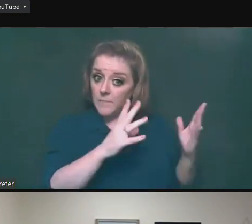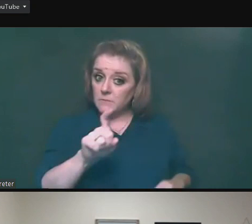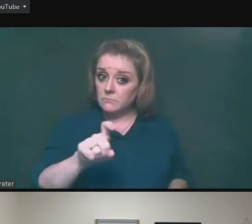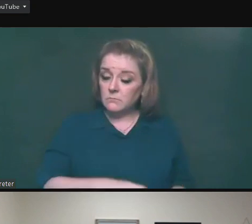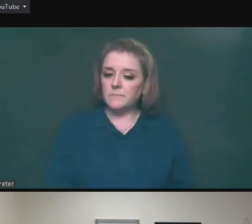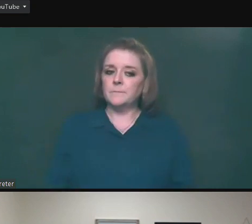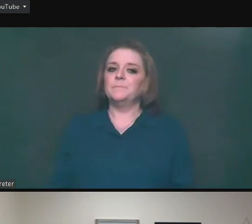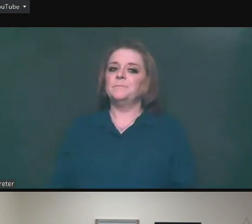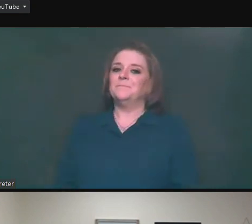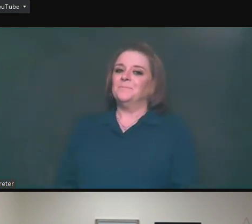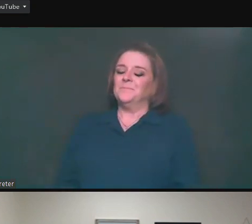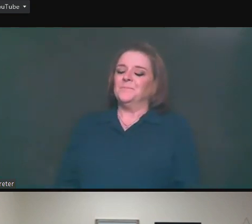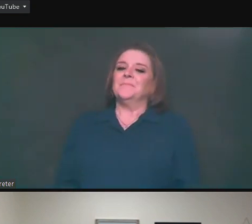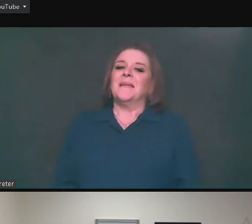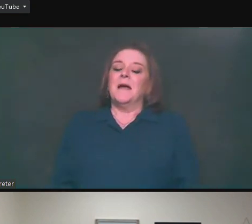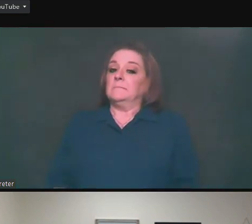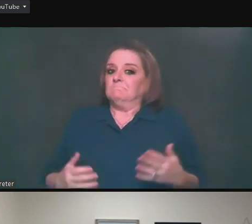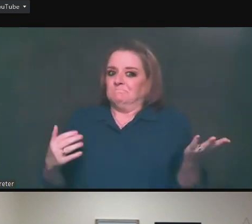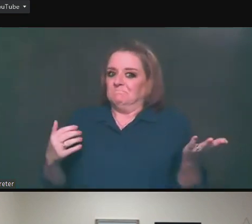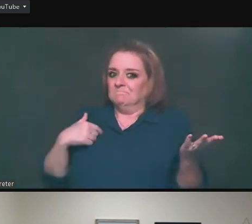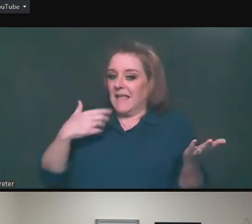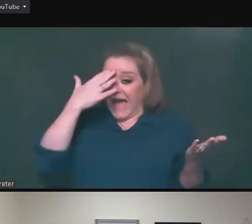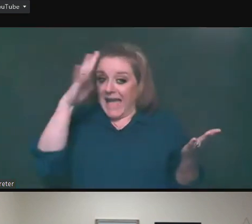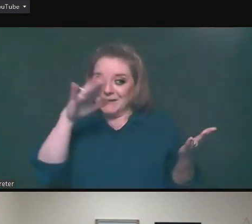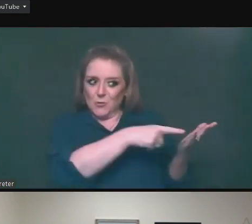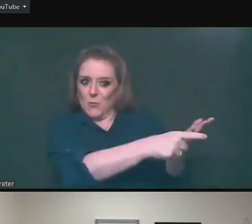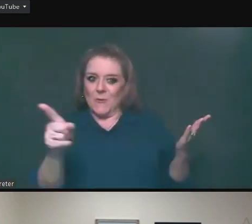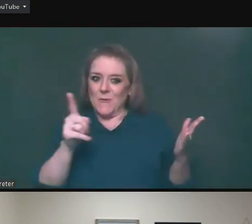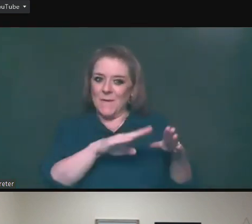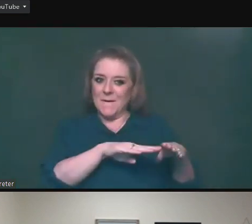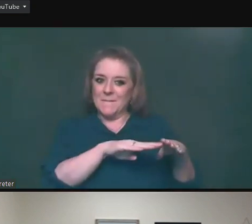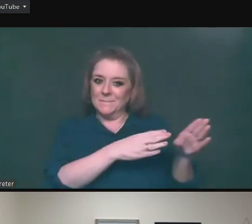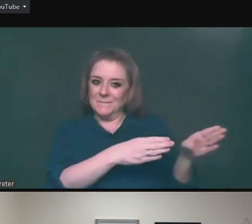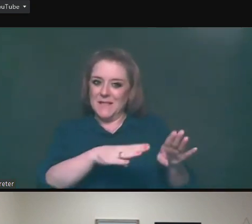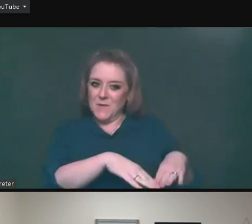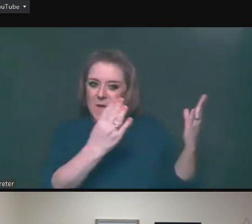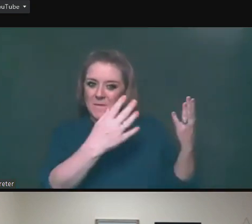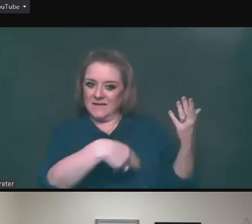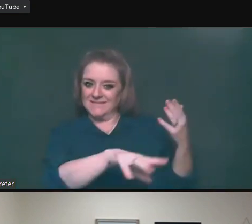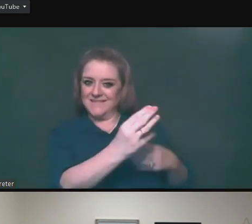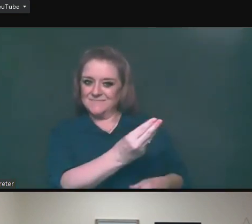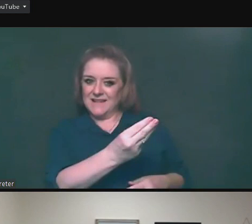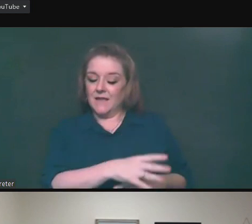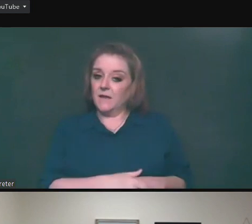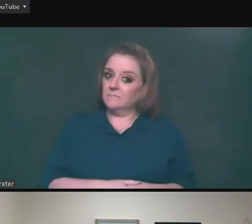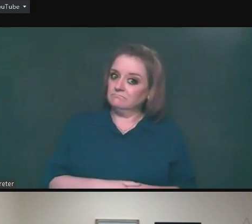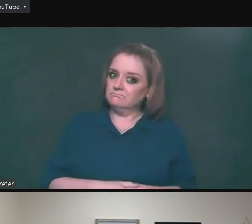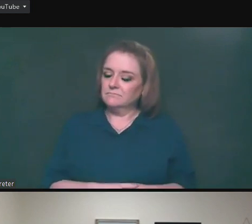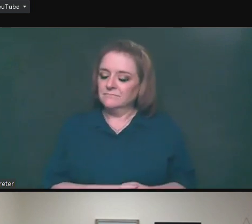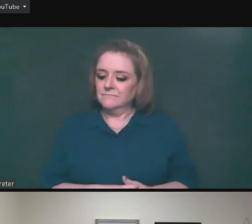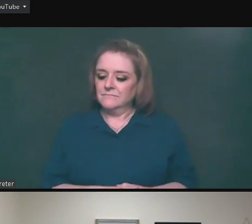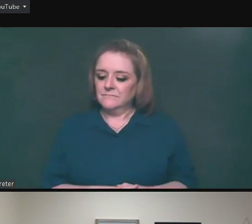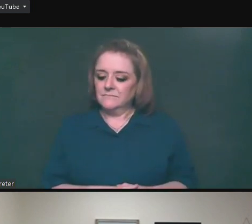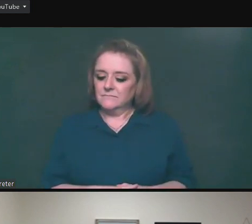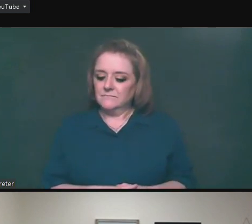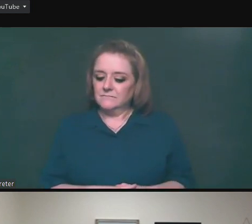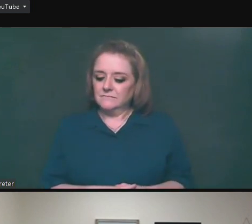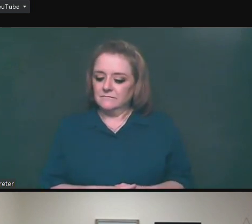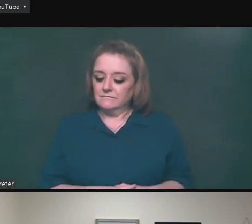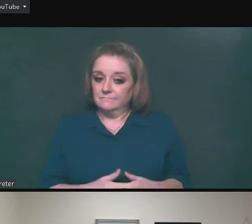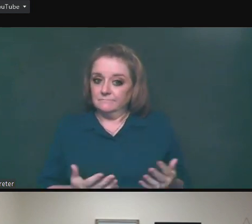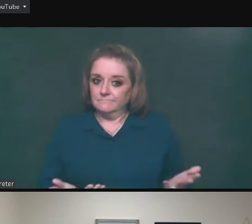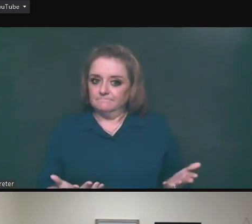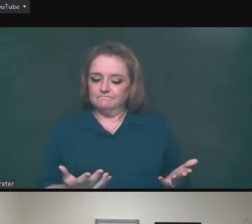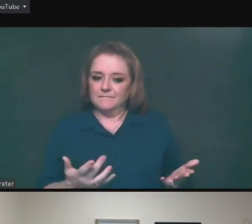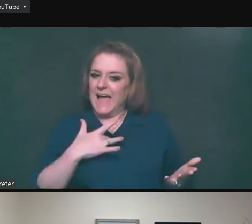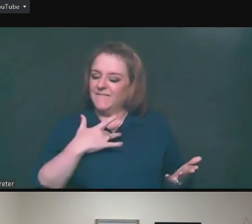Yeah, so Karen, I was not aware that they were planning on opening on Monday. That would be, to my knowledge, that would